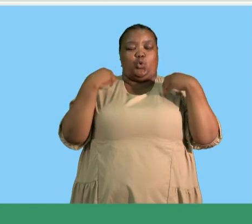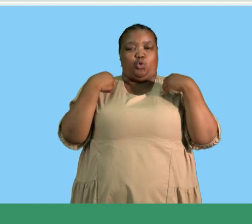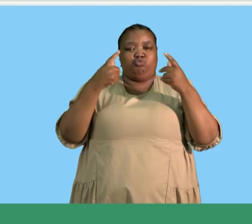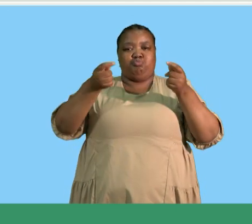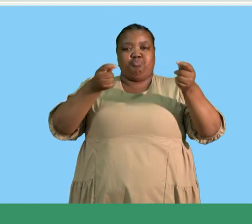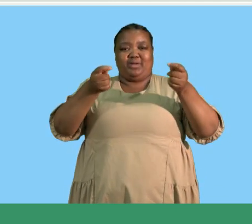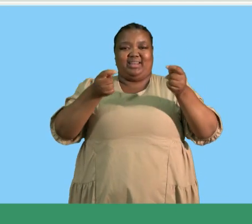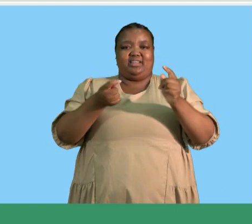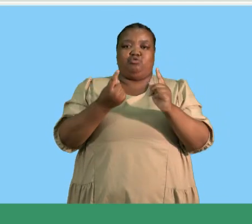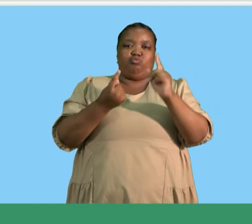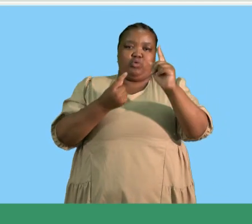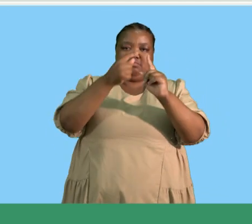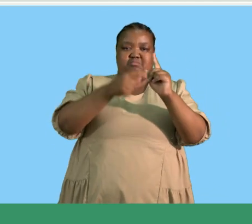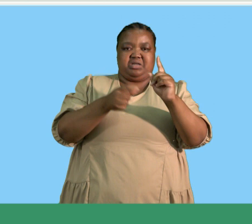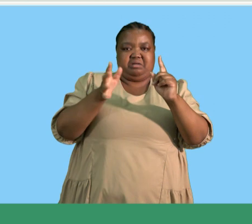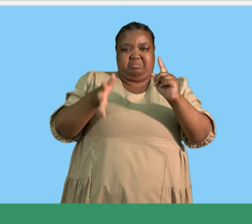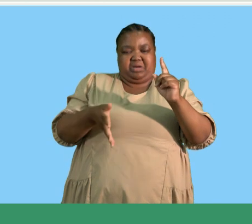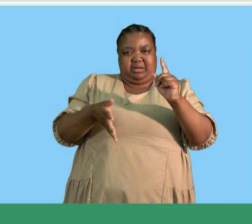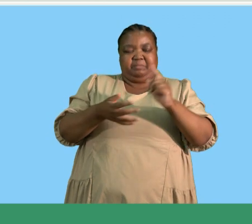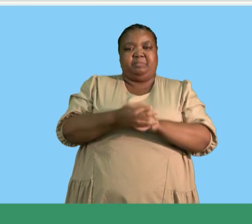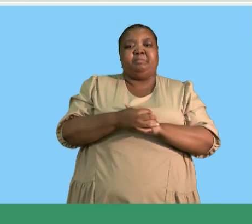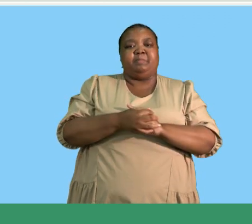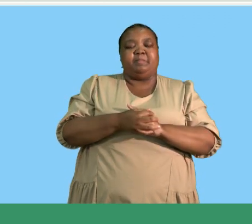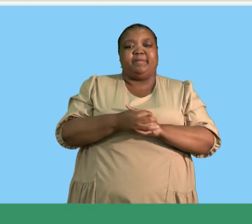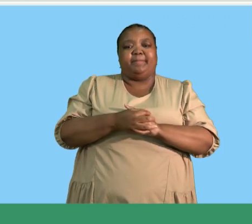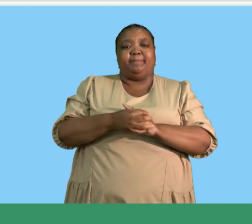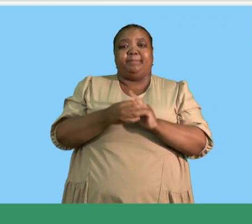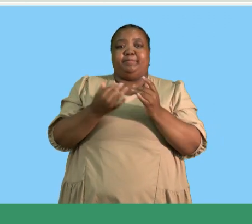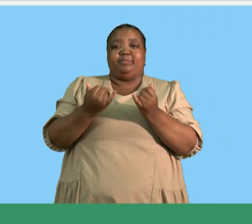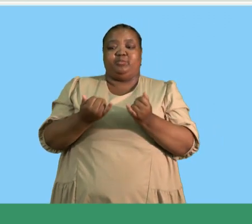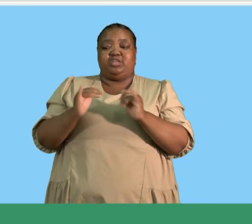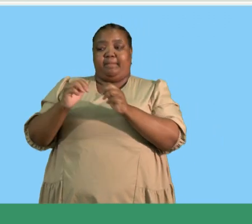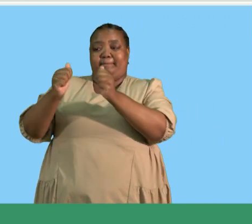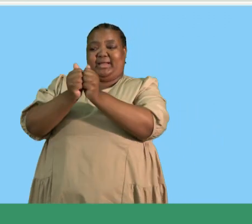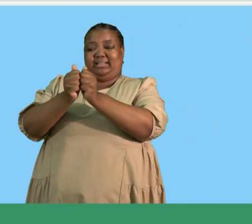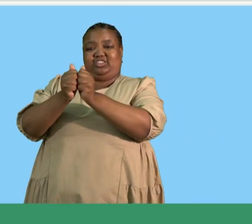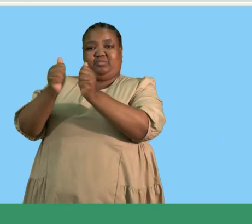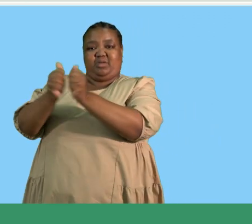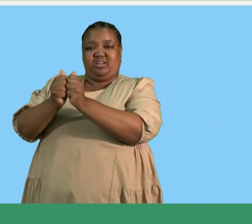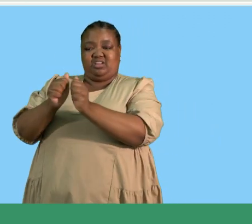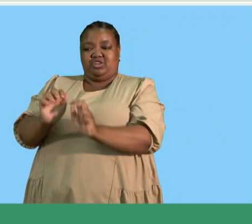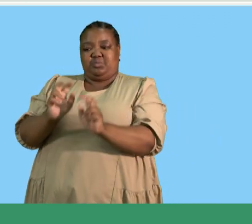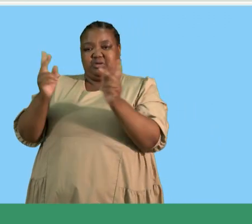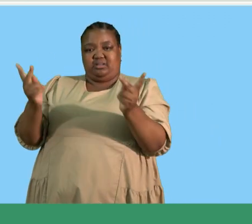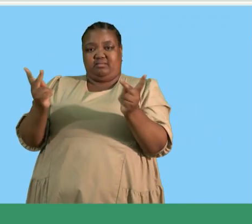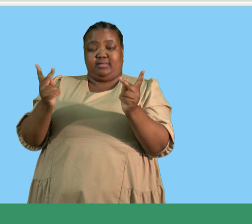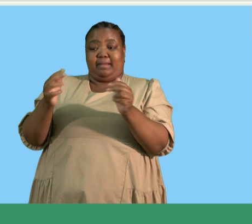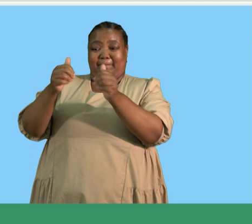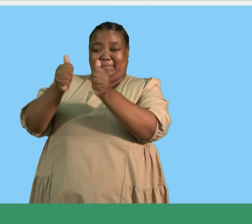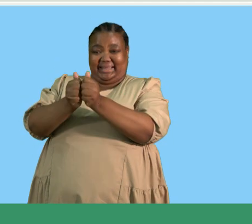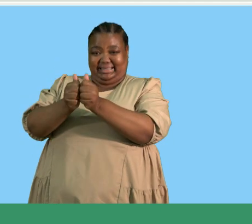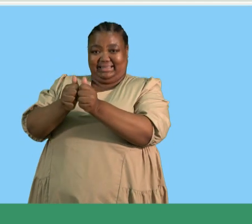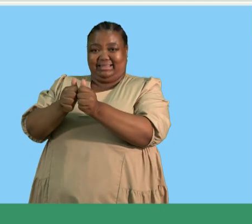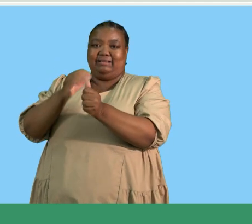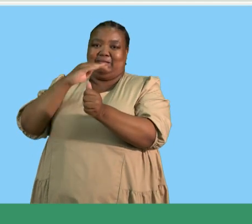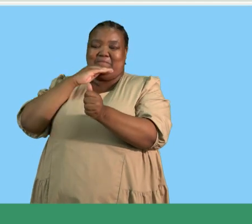owned and managed by only one person. Now, this is different to a partnership because the moment you